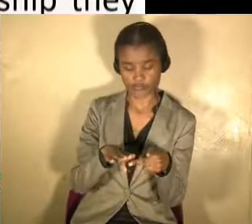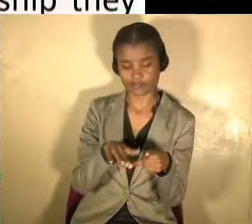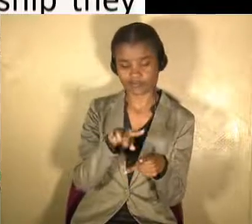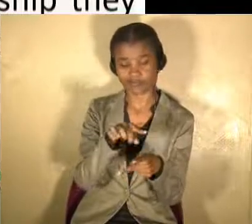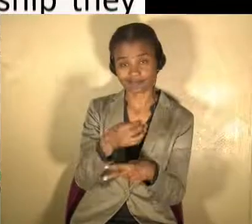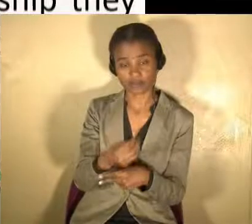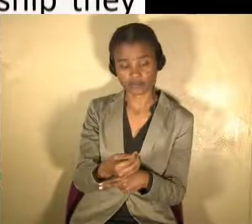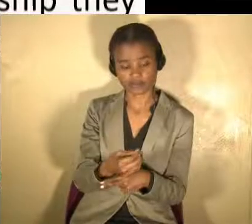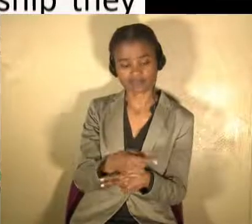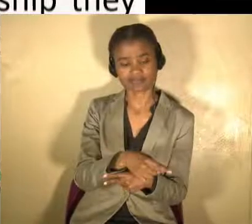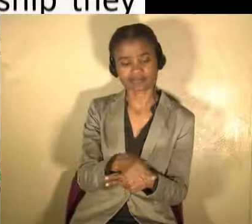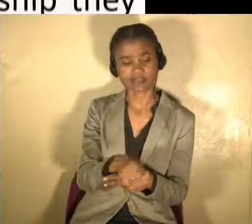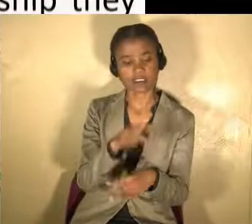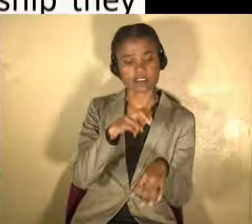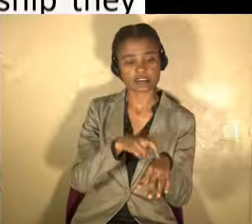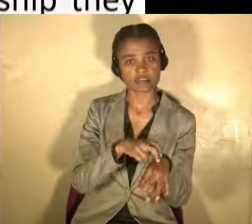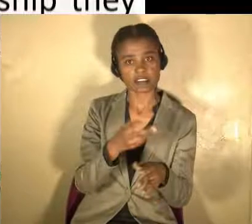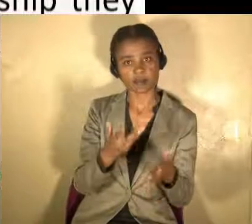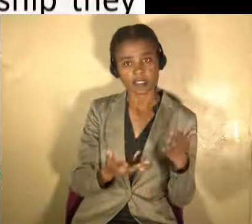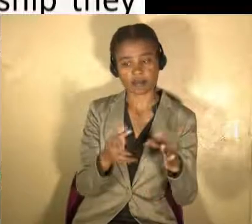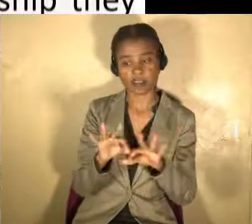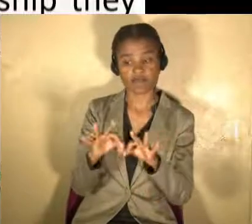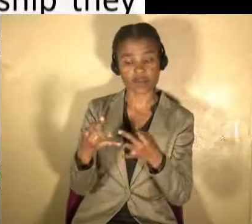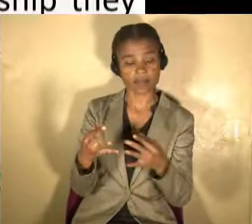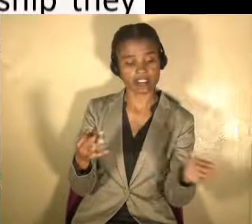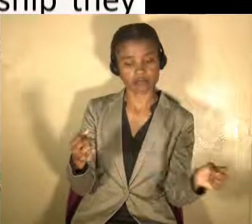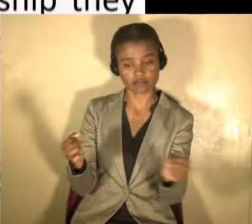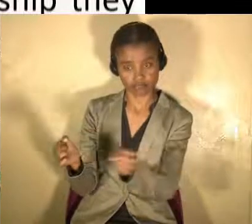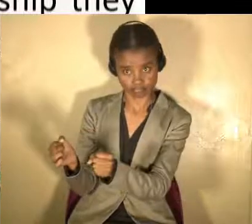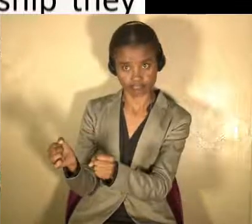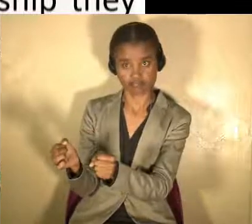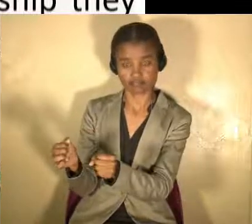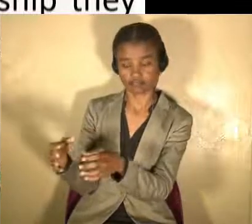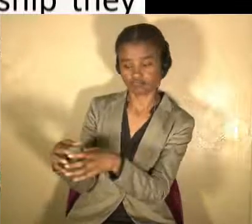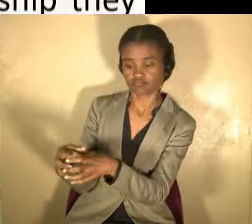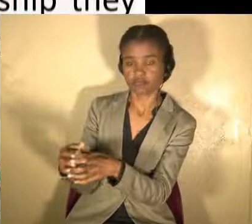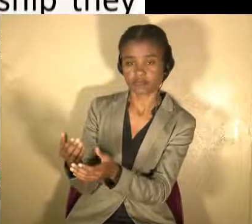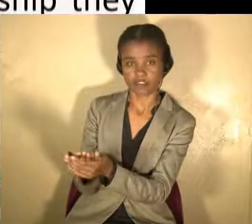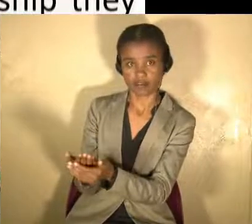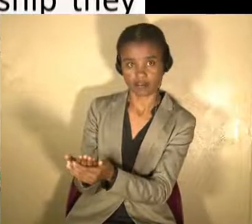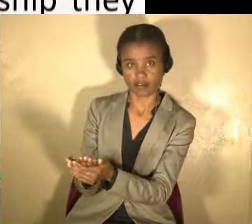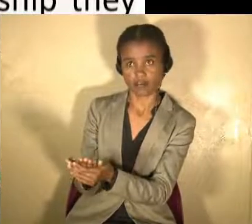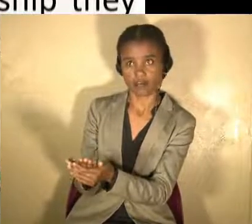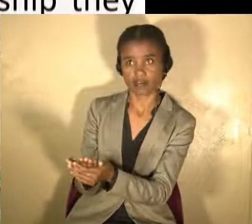care, one of the provisions makes reference to the